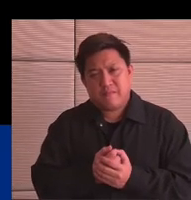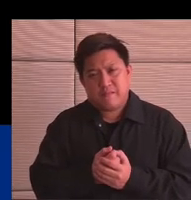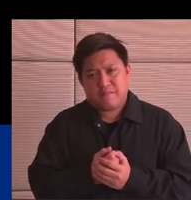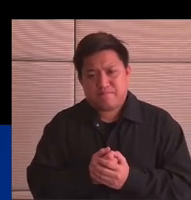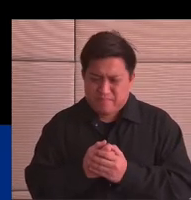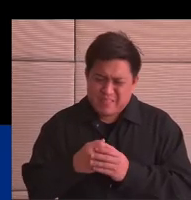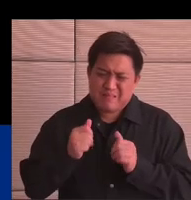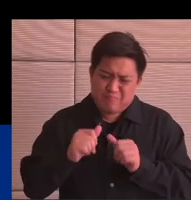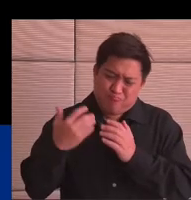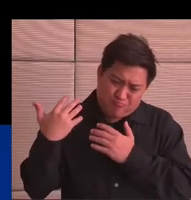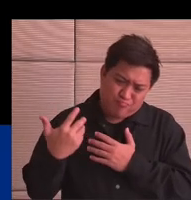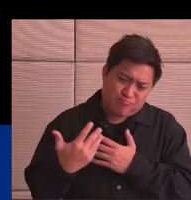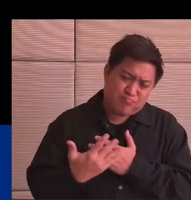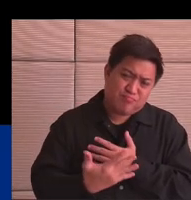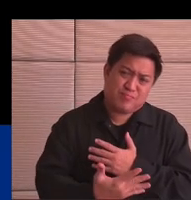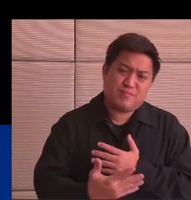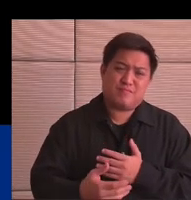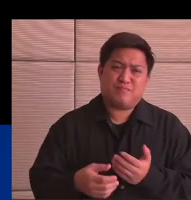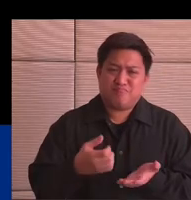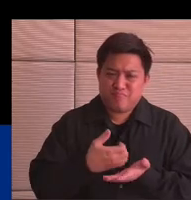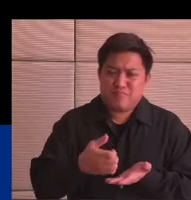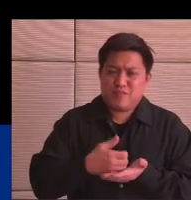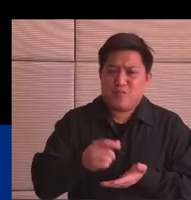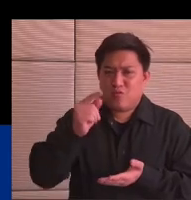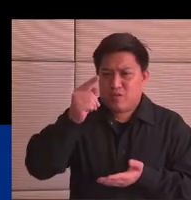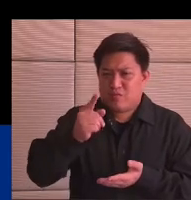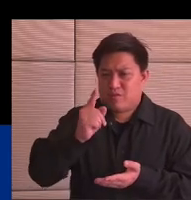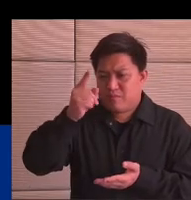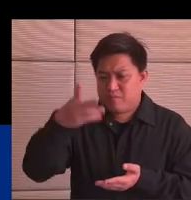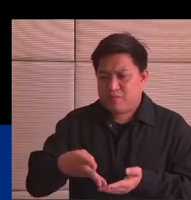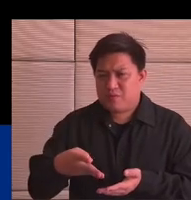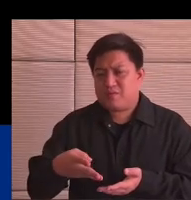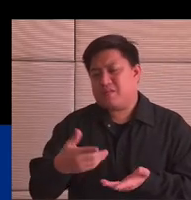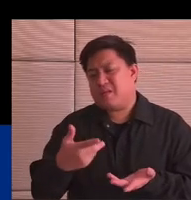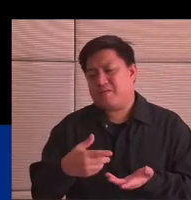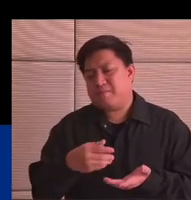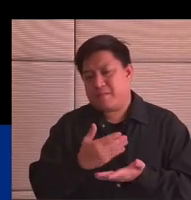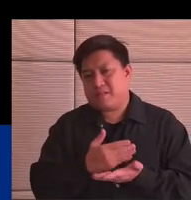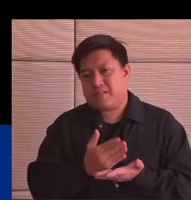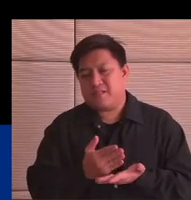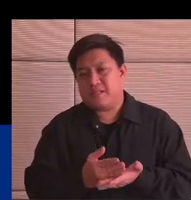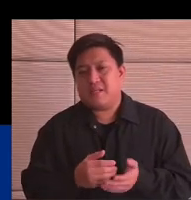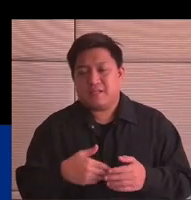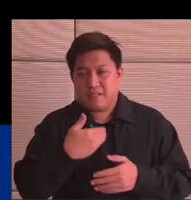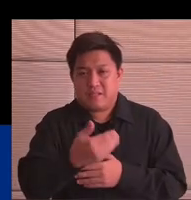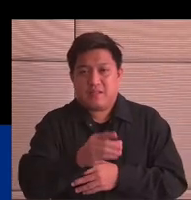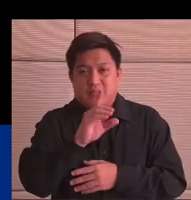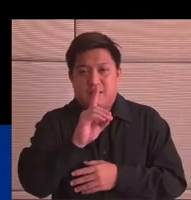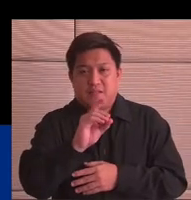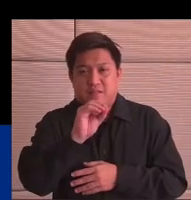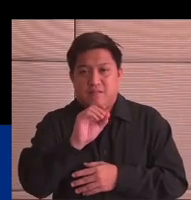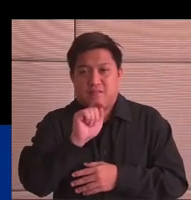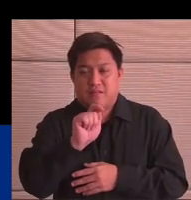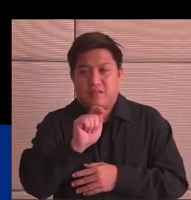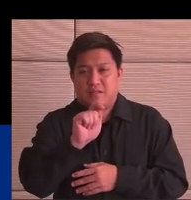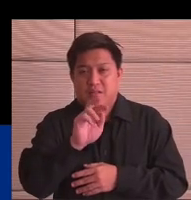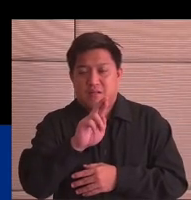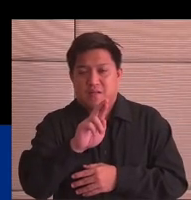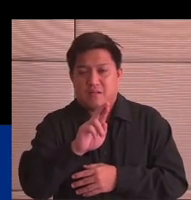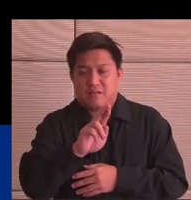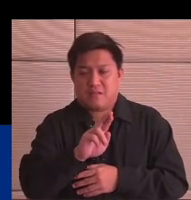for several years. It was about 1/3. And then the OTC, which became DOTR, transport, was only